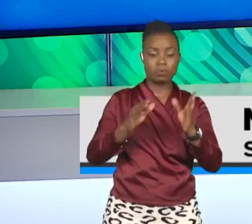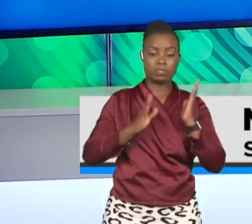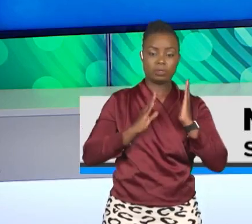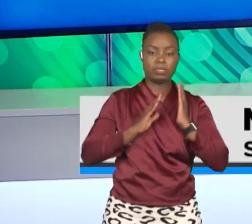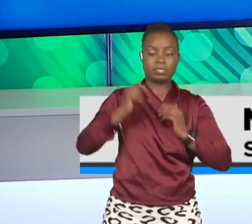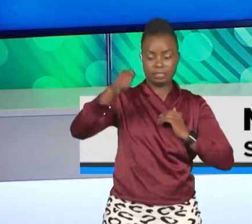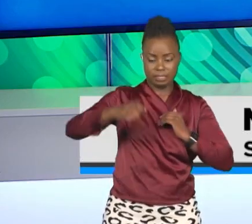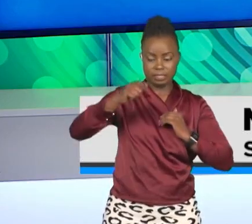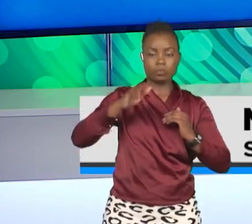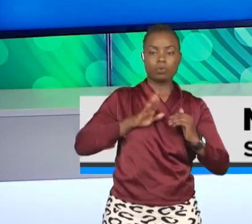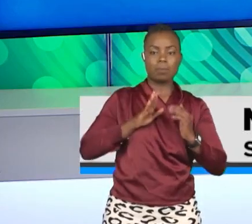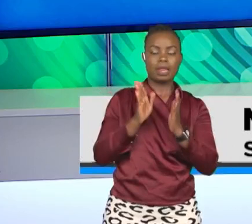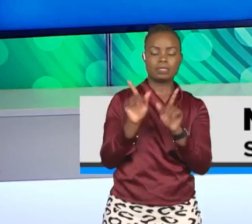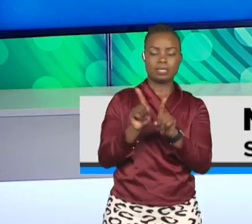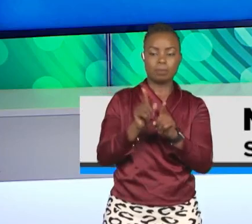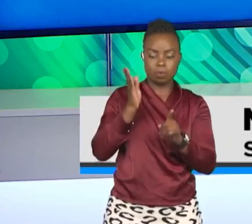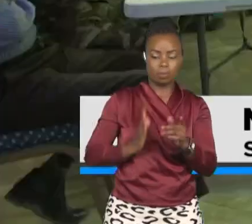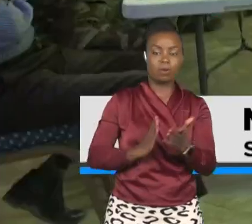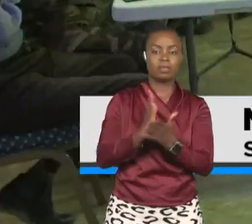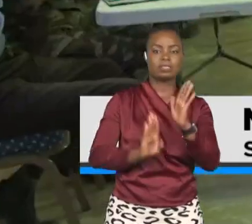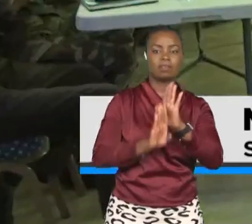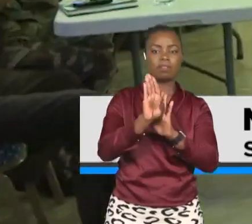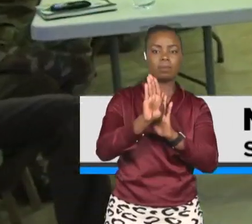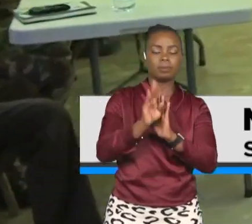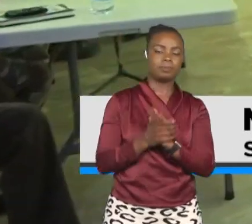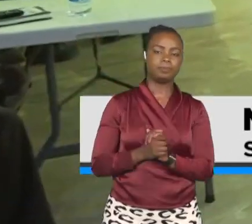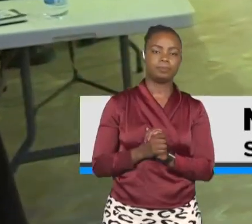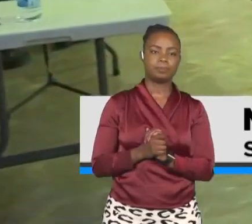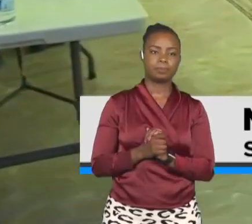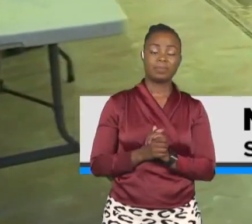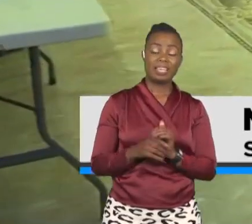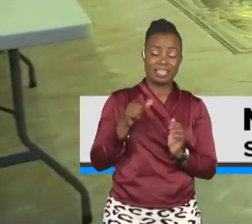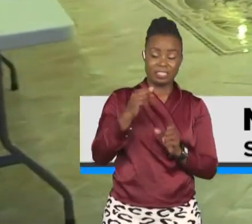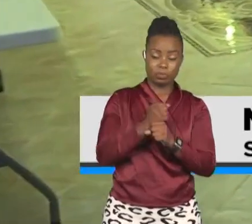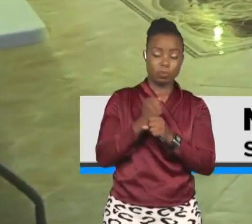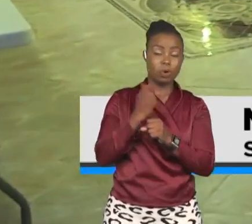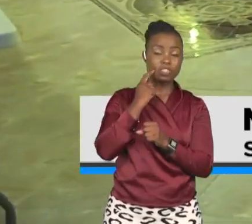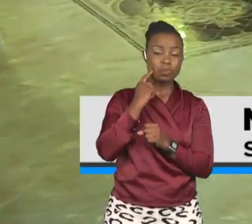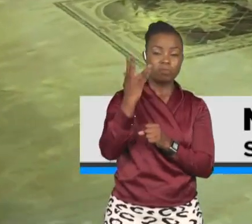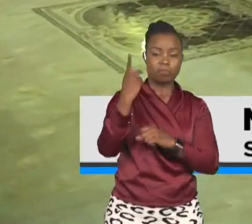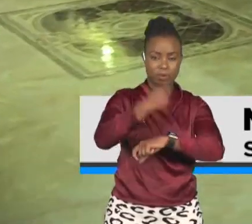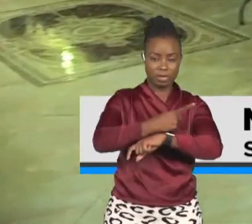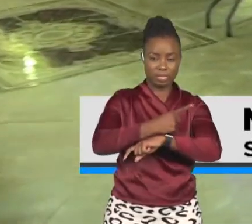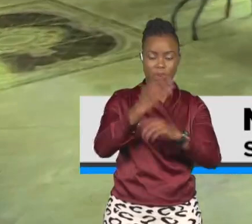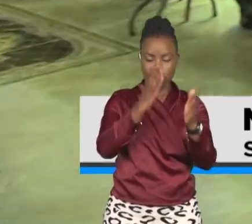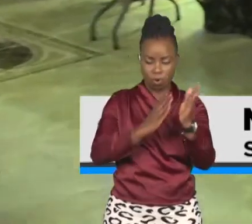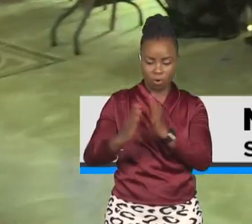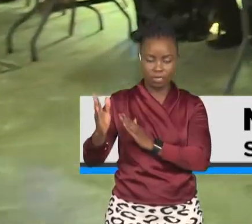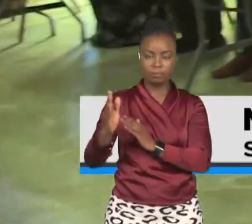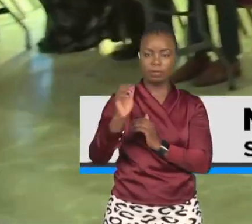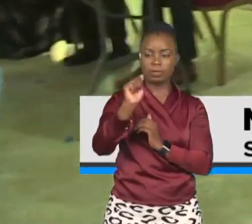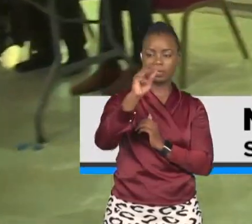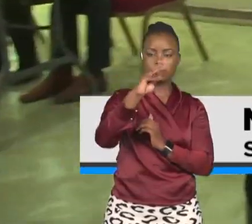Women, and Human Rights Development. The four-day workshop was organized by the African Union Mission in